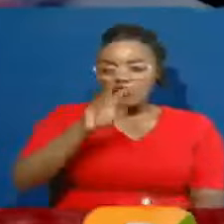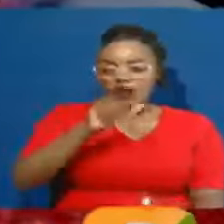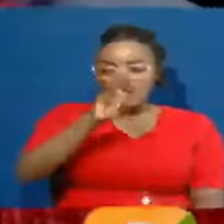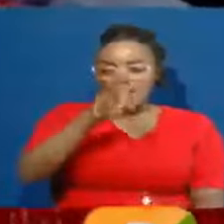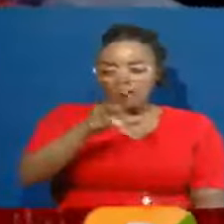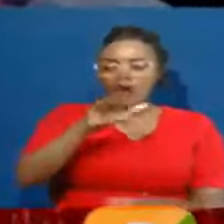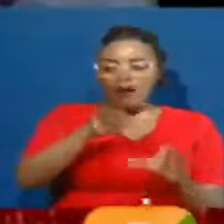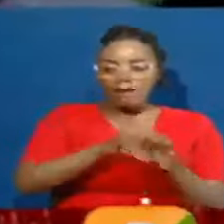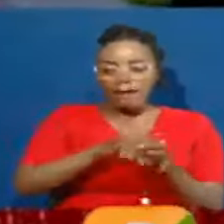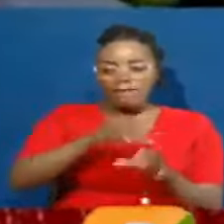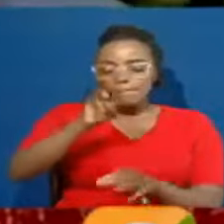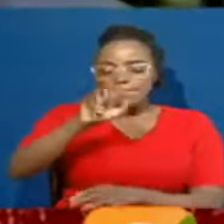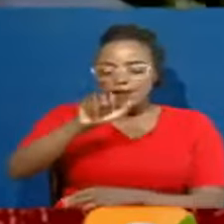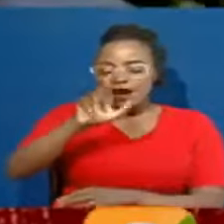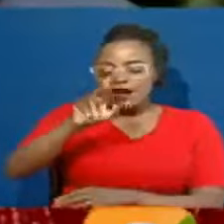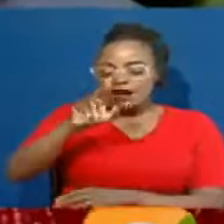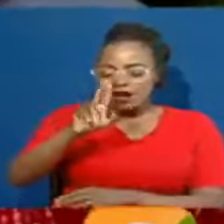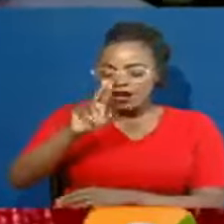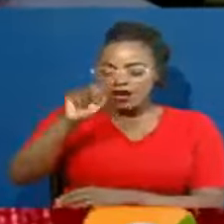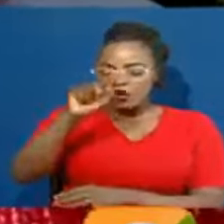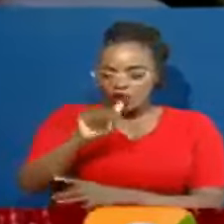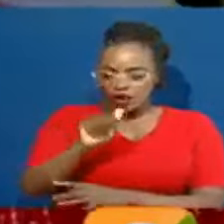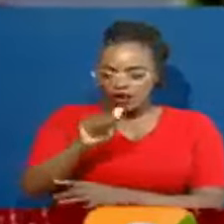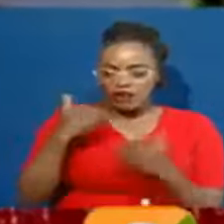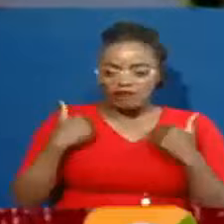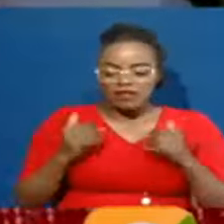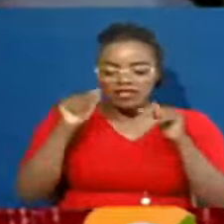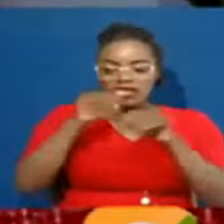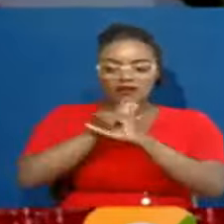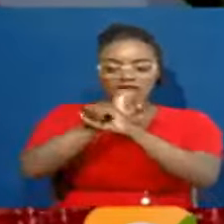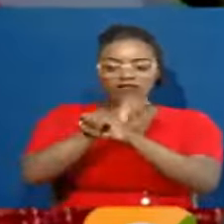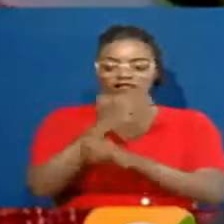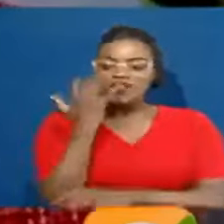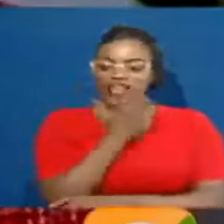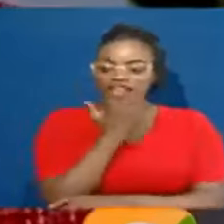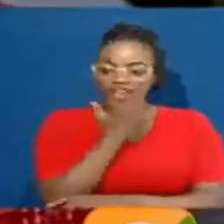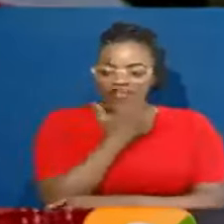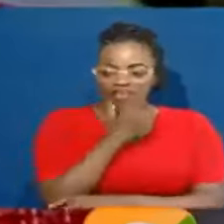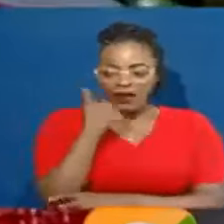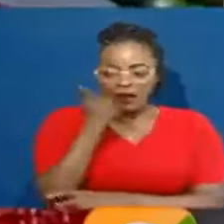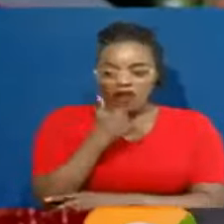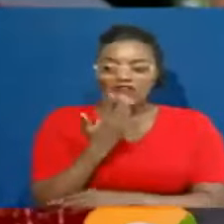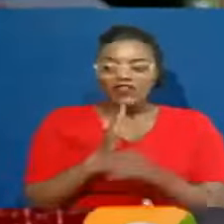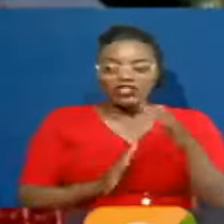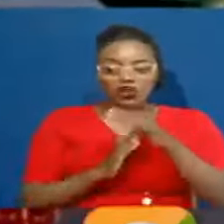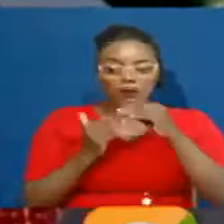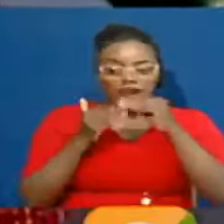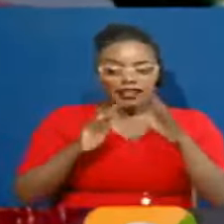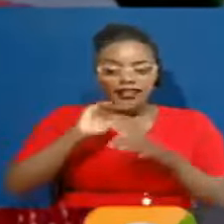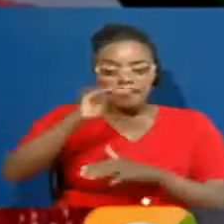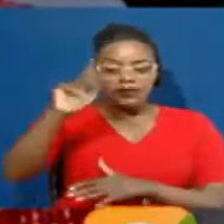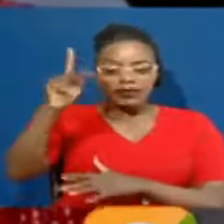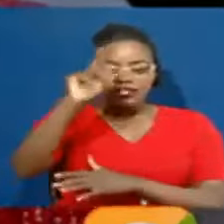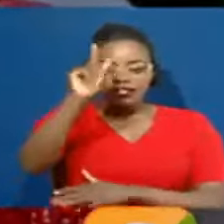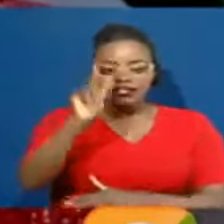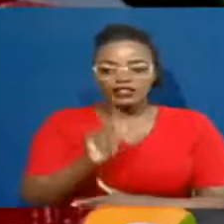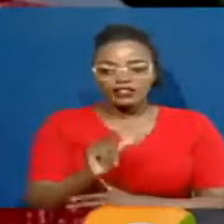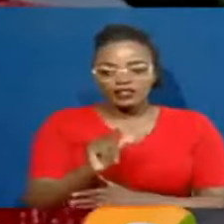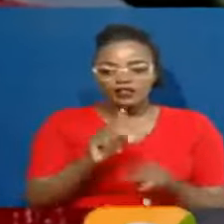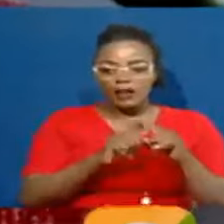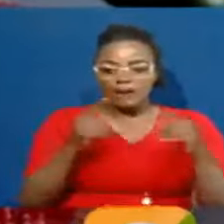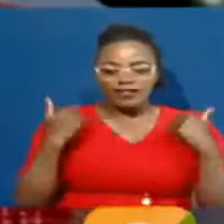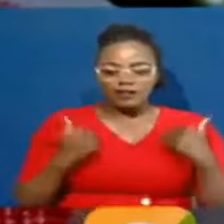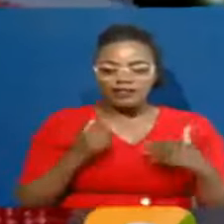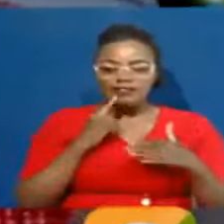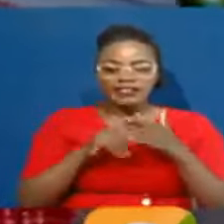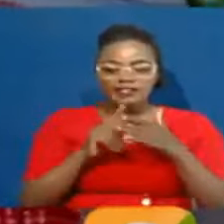of parliament, Maragua constituency. I was here to defend Rigathi Gachagua, who is our topmost leader in Mount Kenya region. But I want to